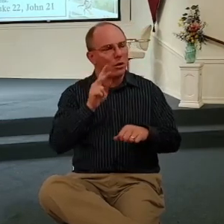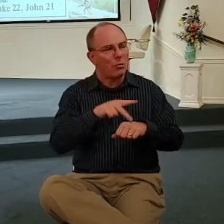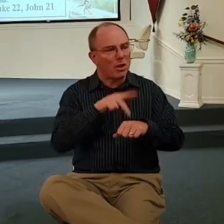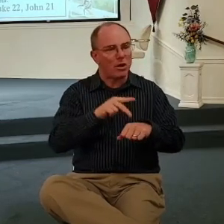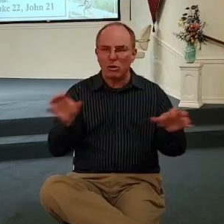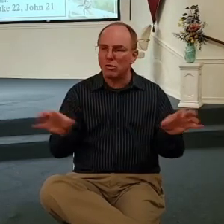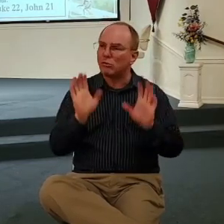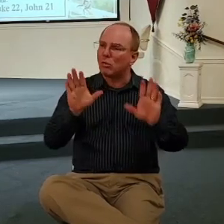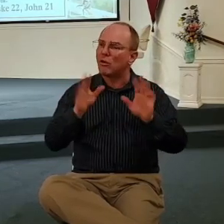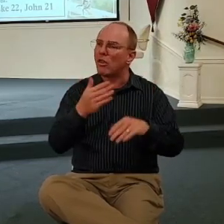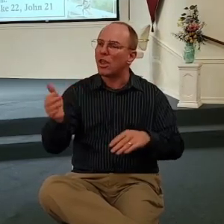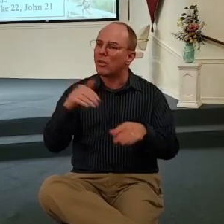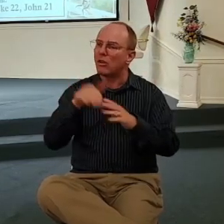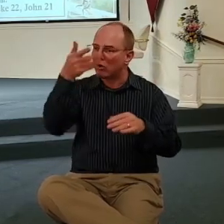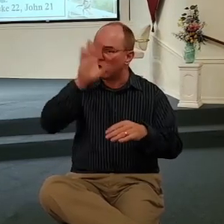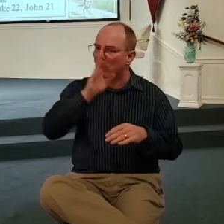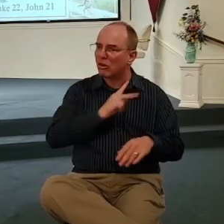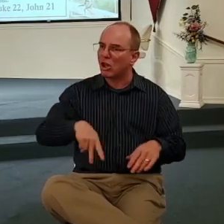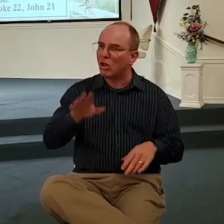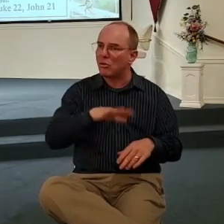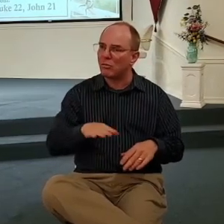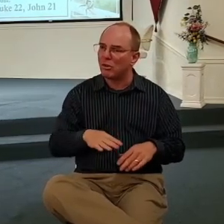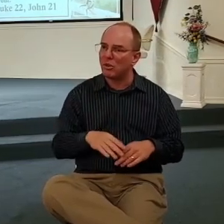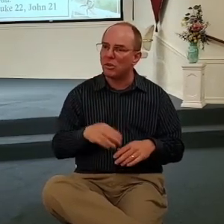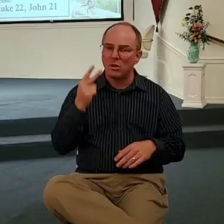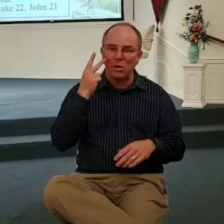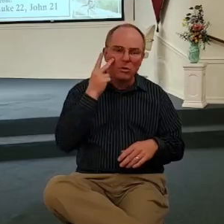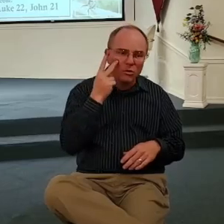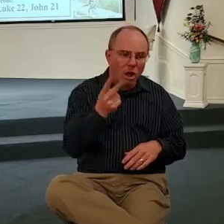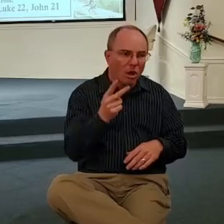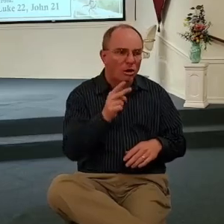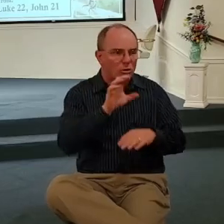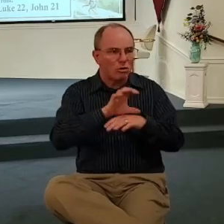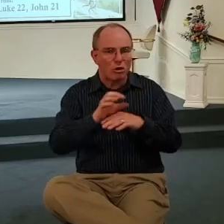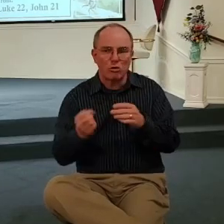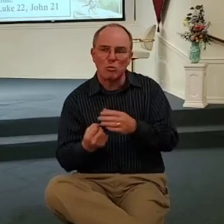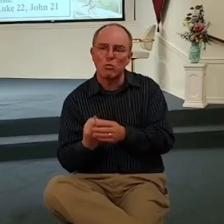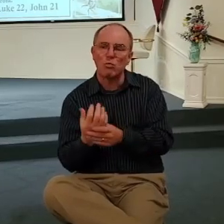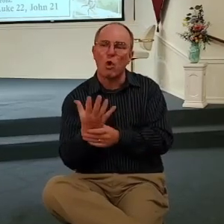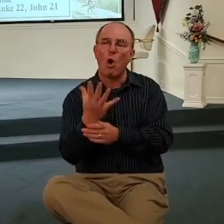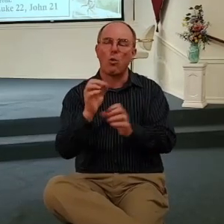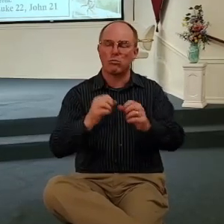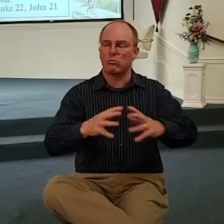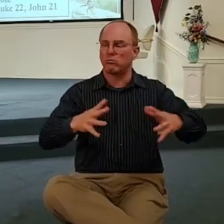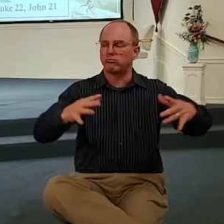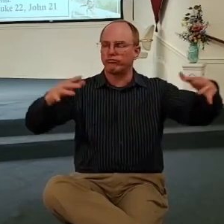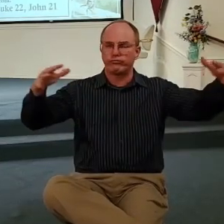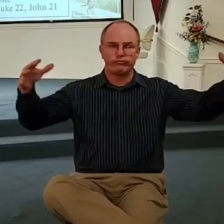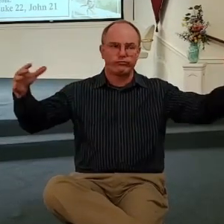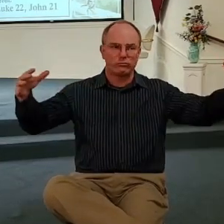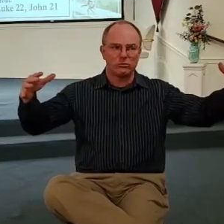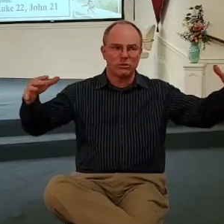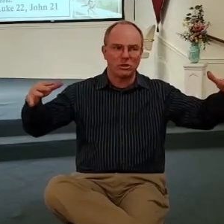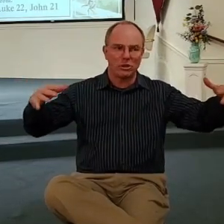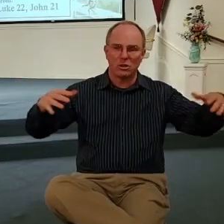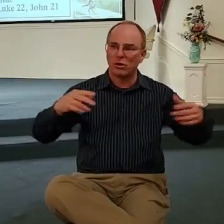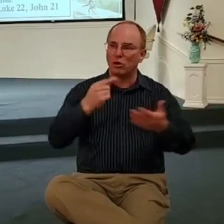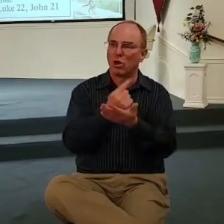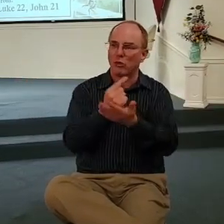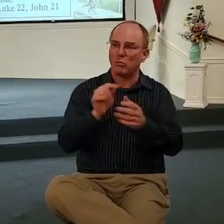kingdom. And he saw the church grow as the gospel